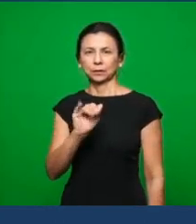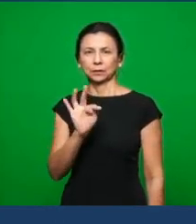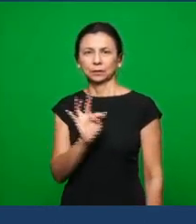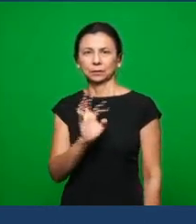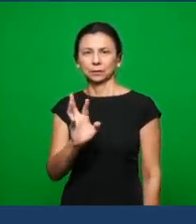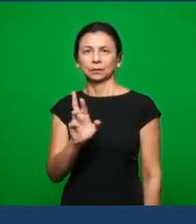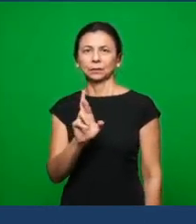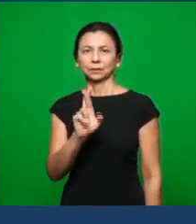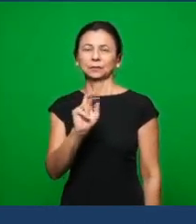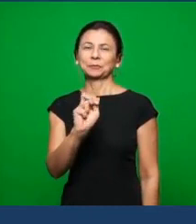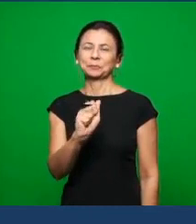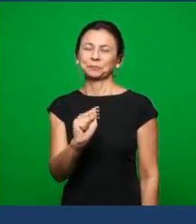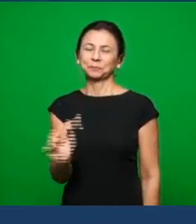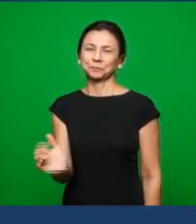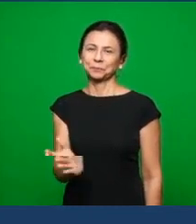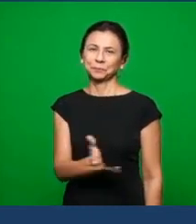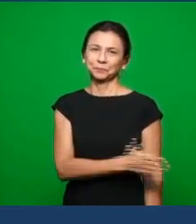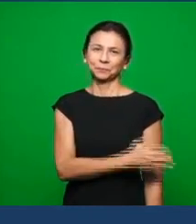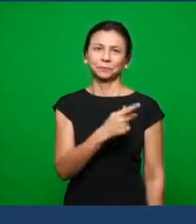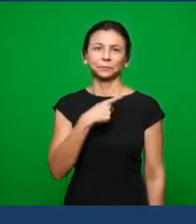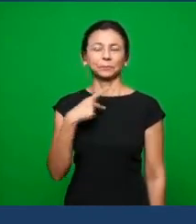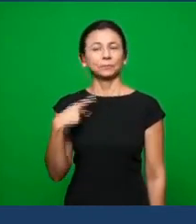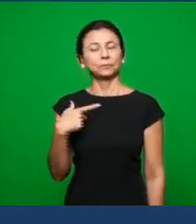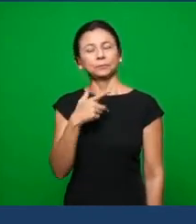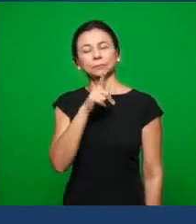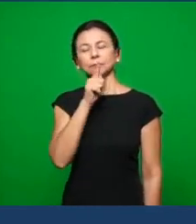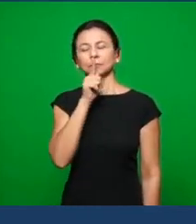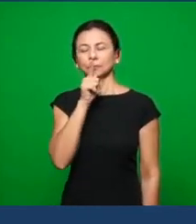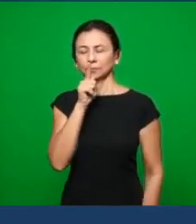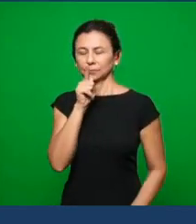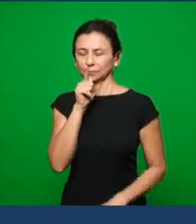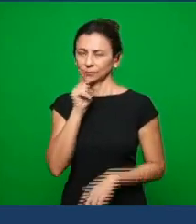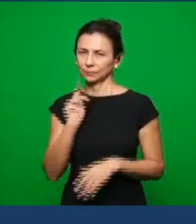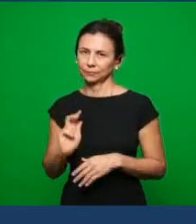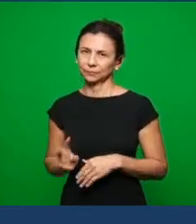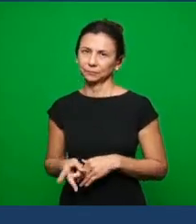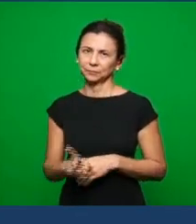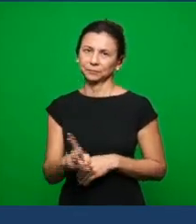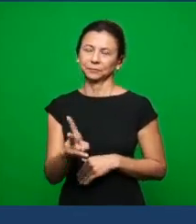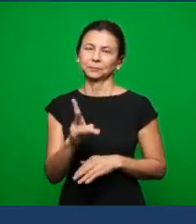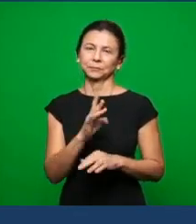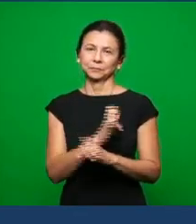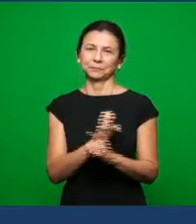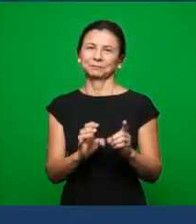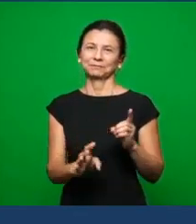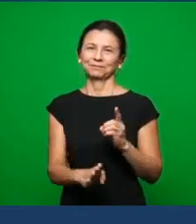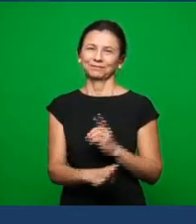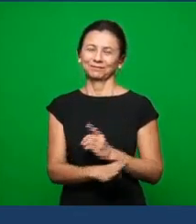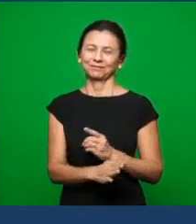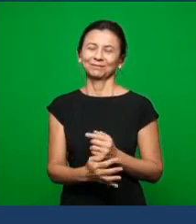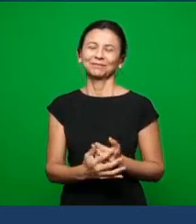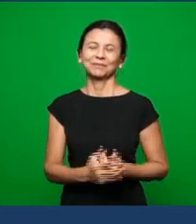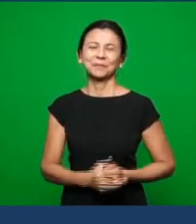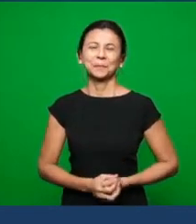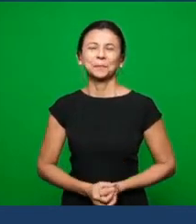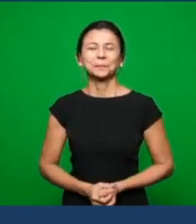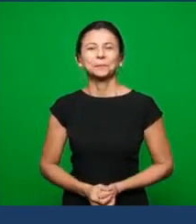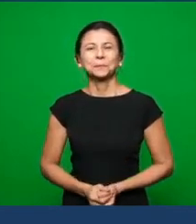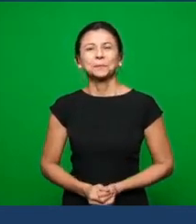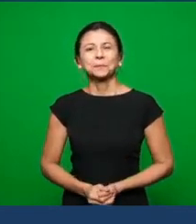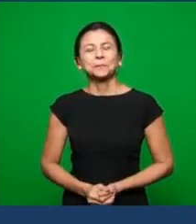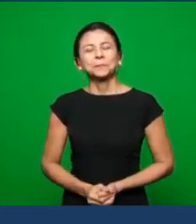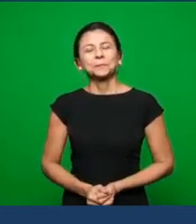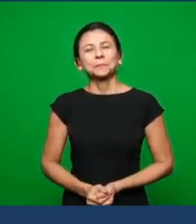I'm going to hand the word back to Pastor Gilson so that he can continue our Sunday school. So, my